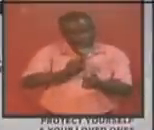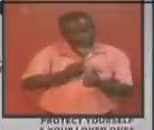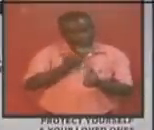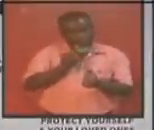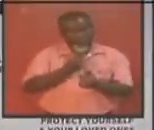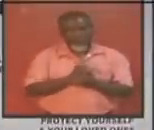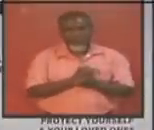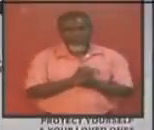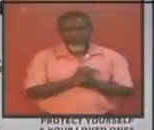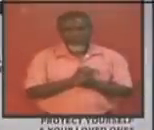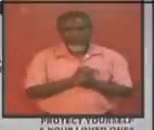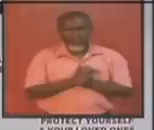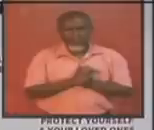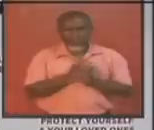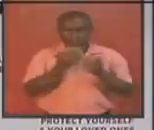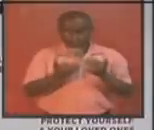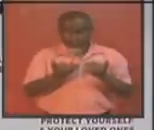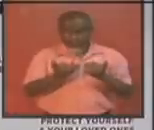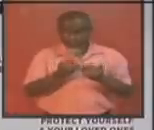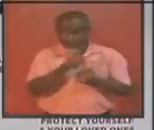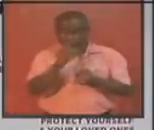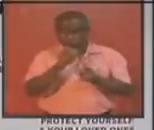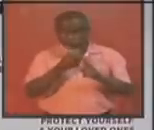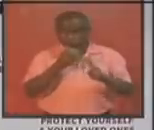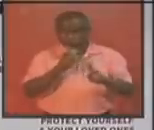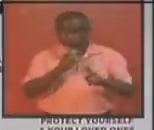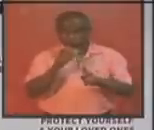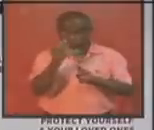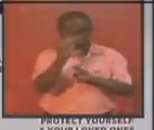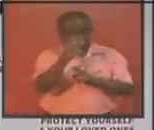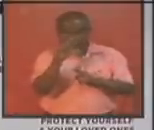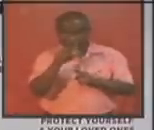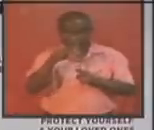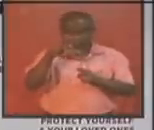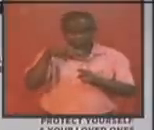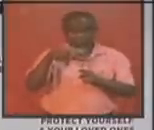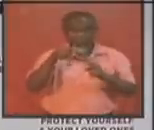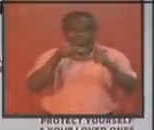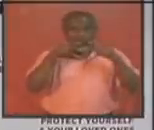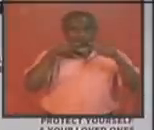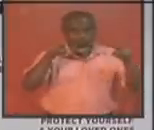And now we will receive questions from AZP News, please.